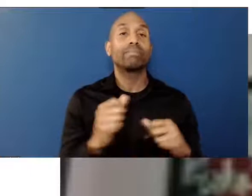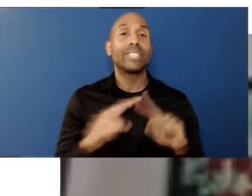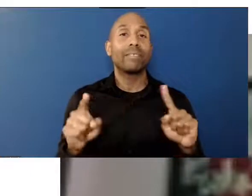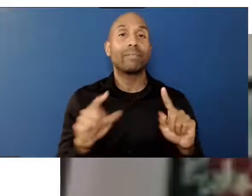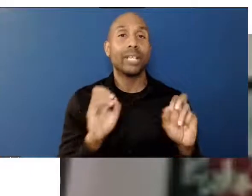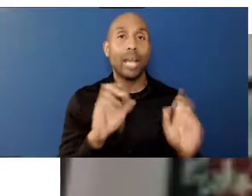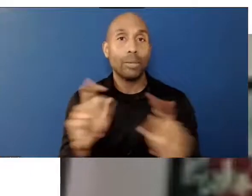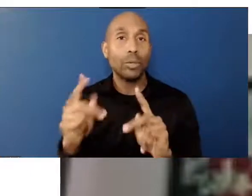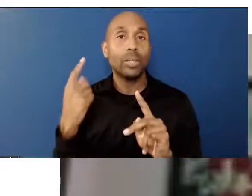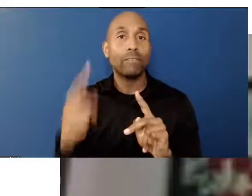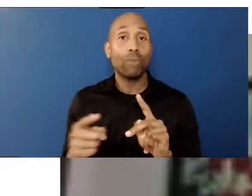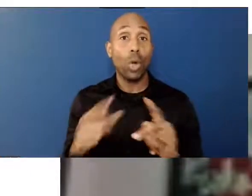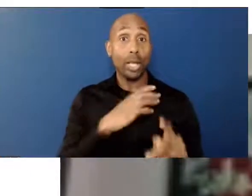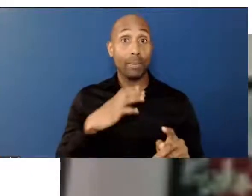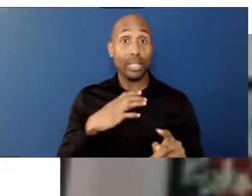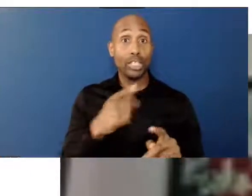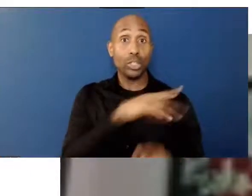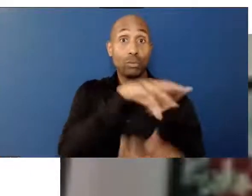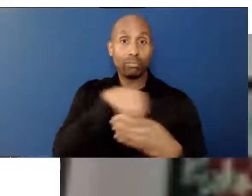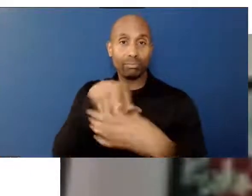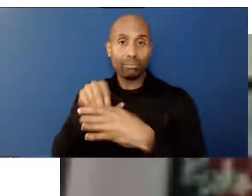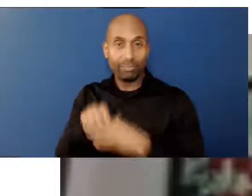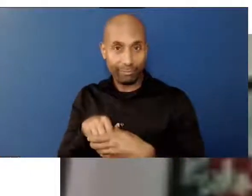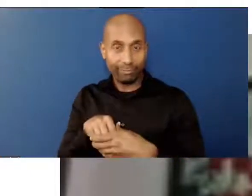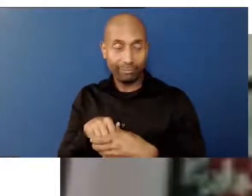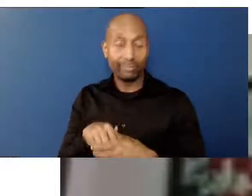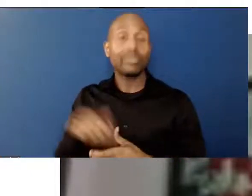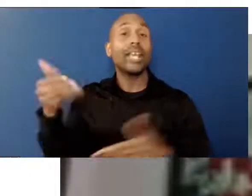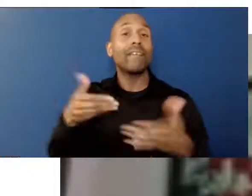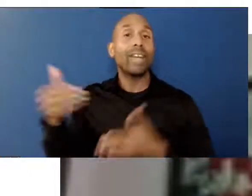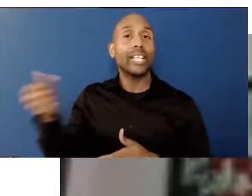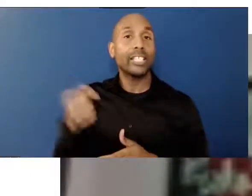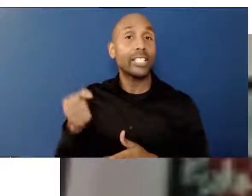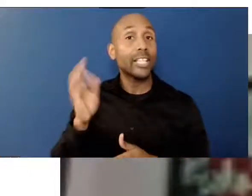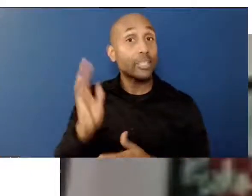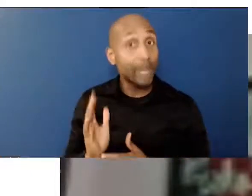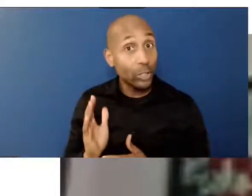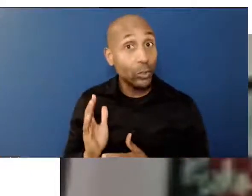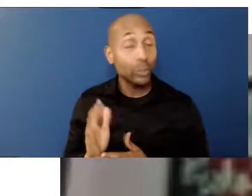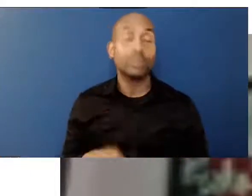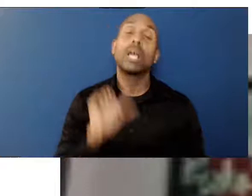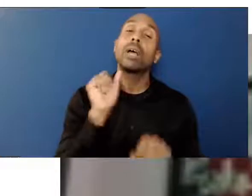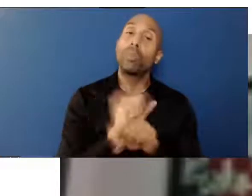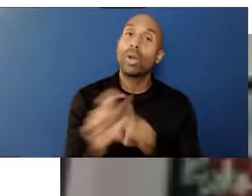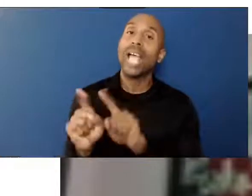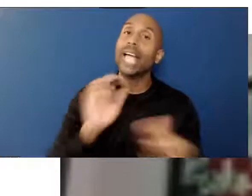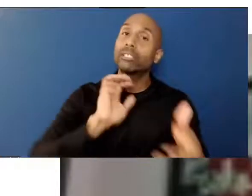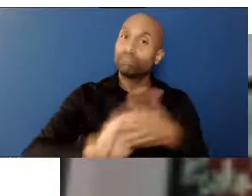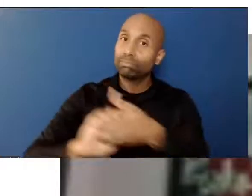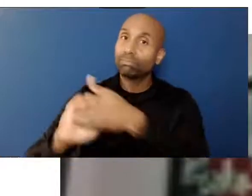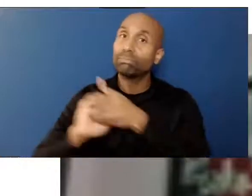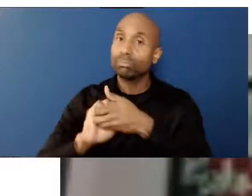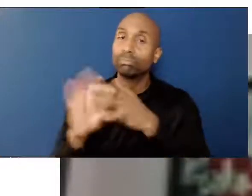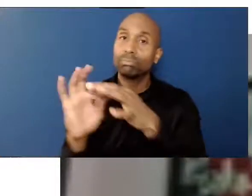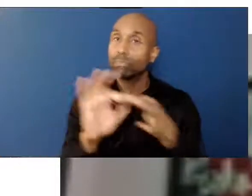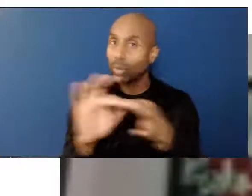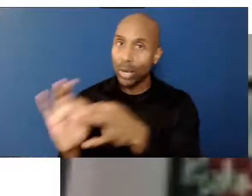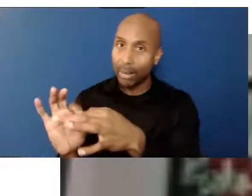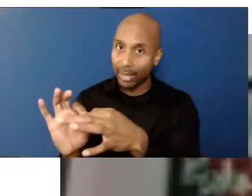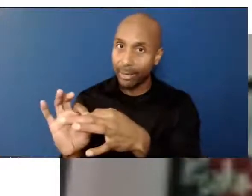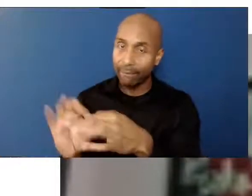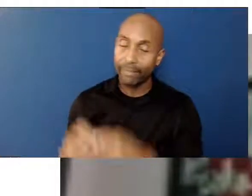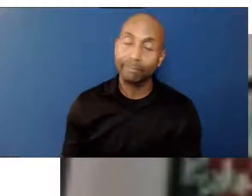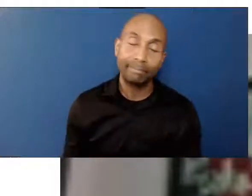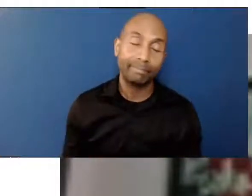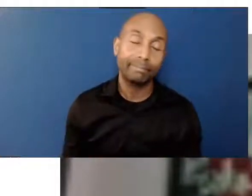again, inviting speakers in. And of course, they do their work in a collaborative way. Some some priorities for the board would